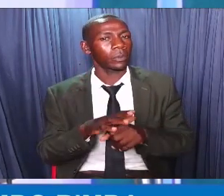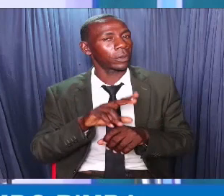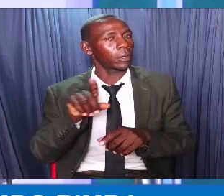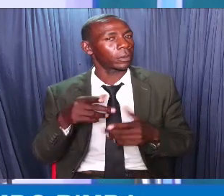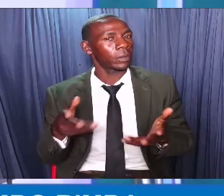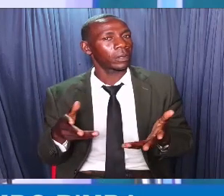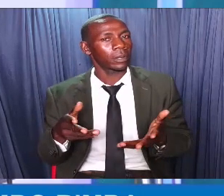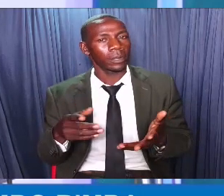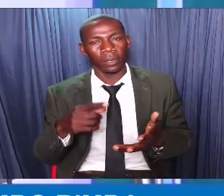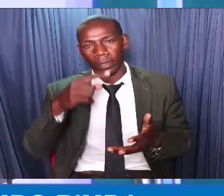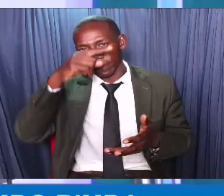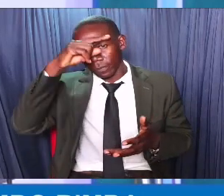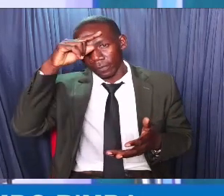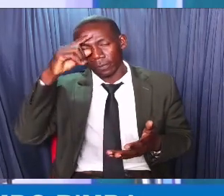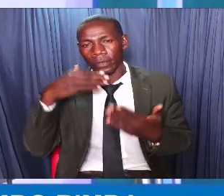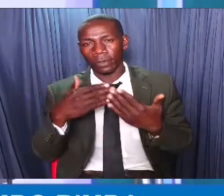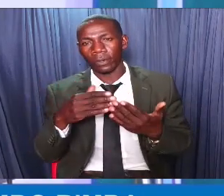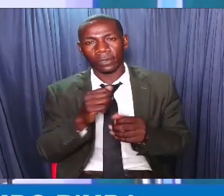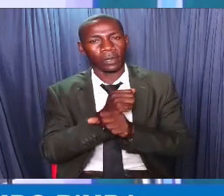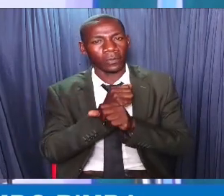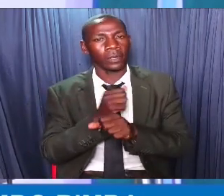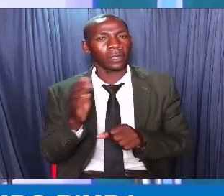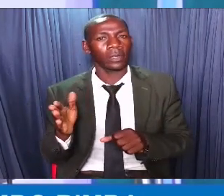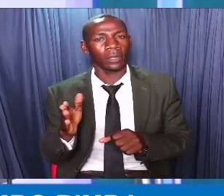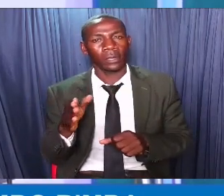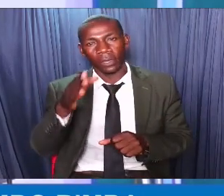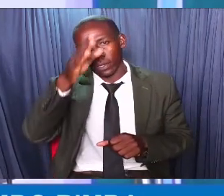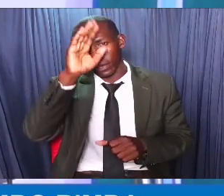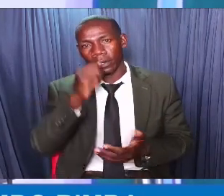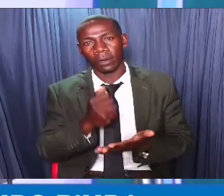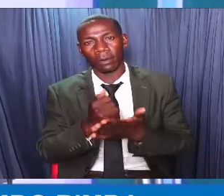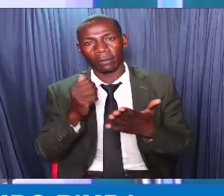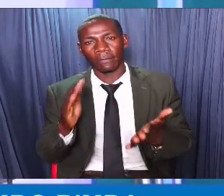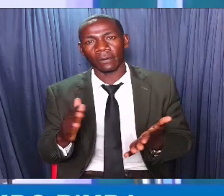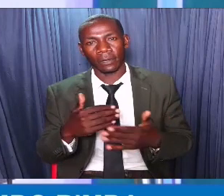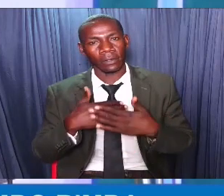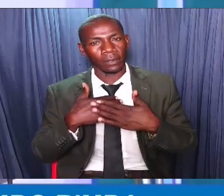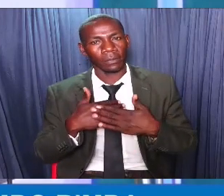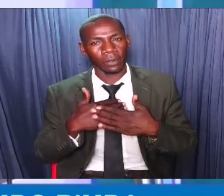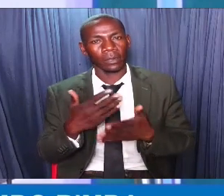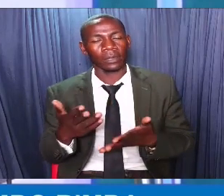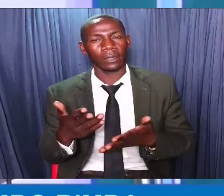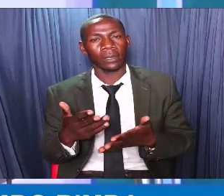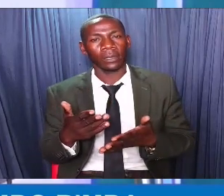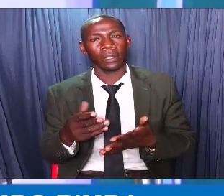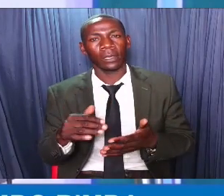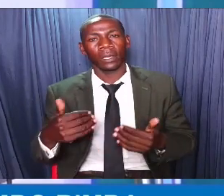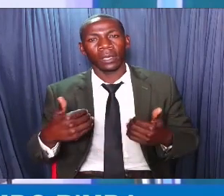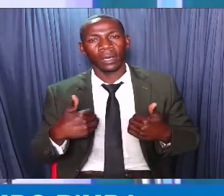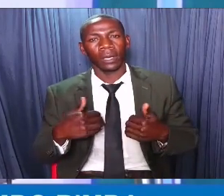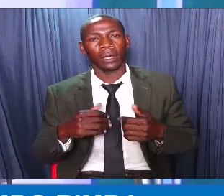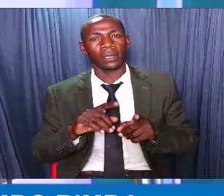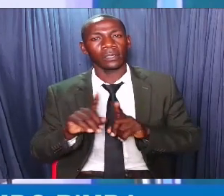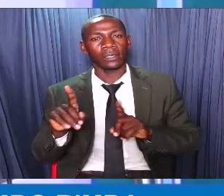our mama. Lakini tunashukuru Mungu alimlinda. But we thank God he secured Mungu her. Mungu amwanzisha alimlinda. God of the founder secured her. Alikuwa na safari ndefu,